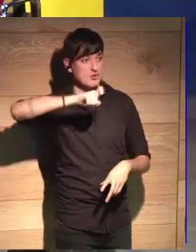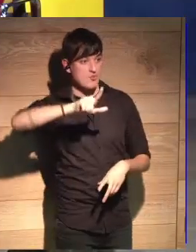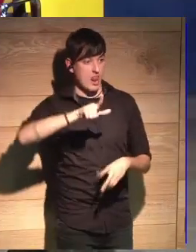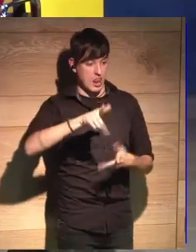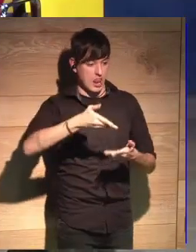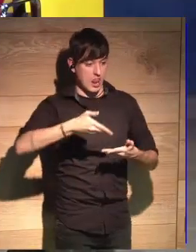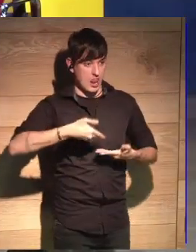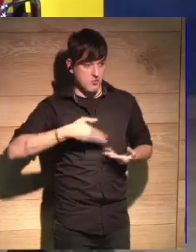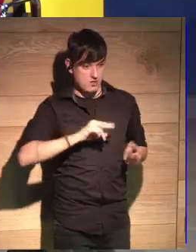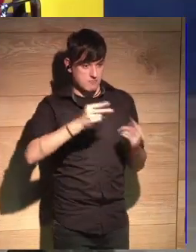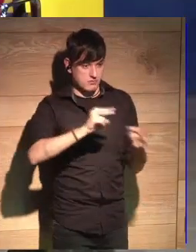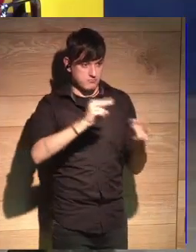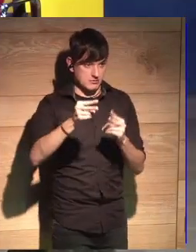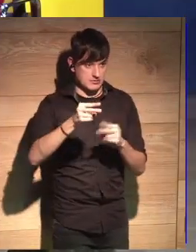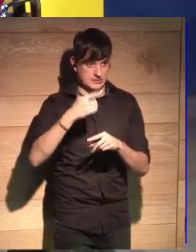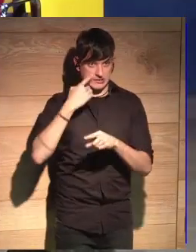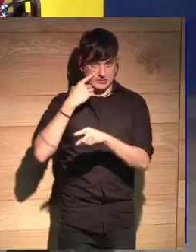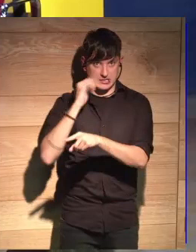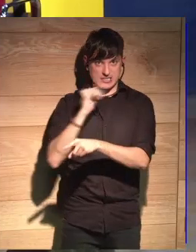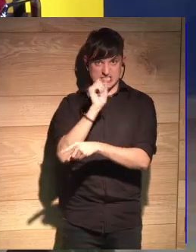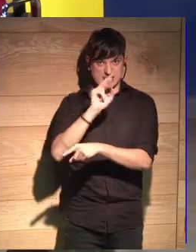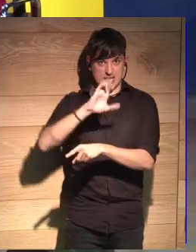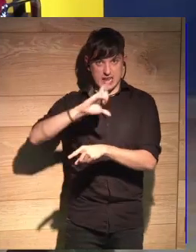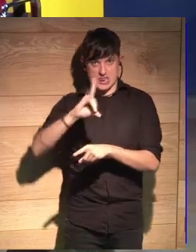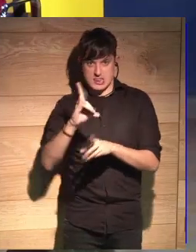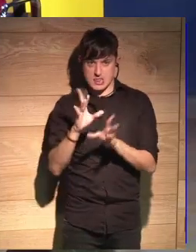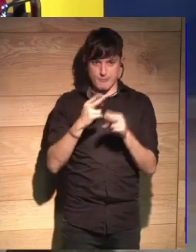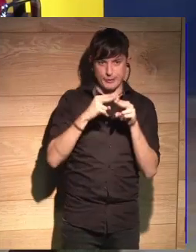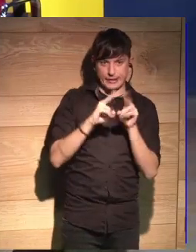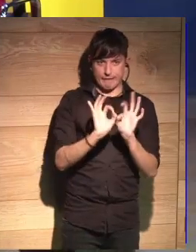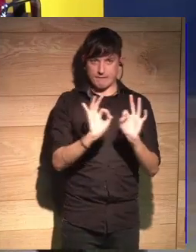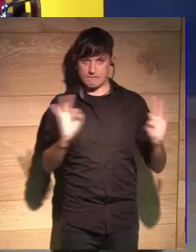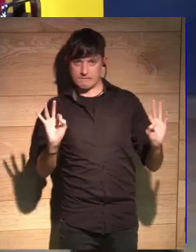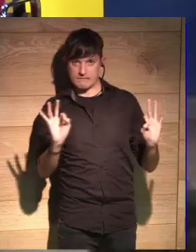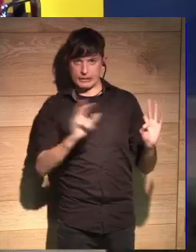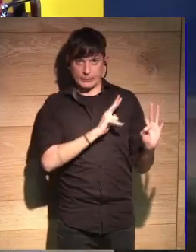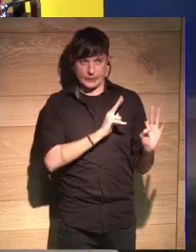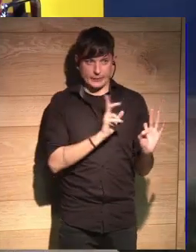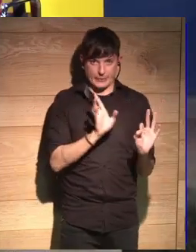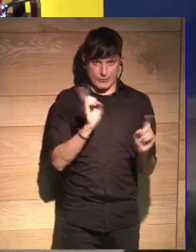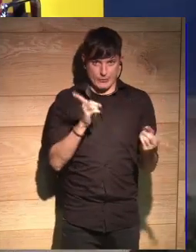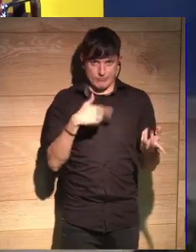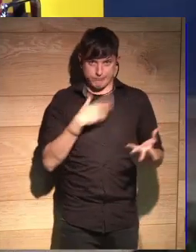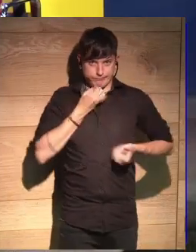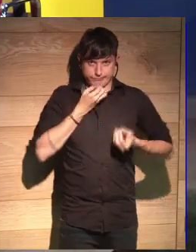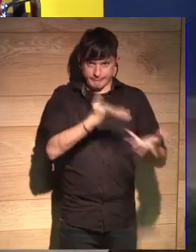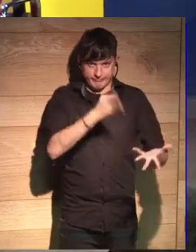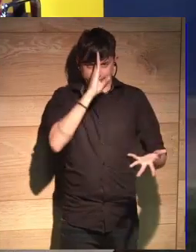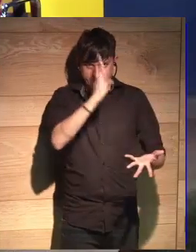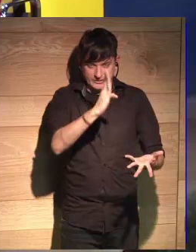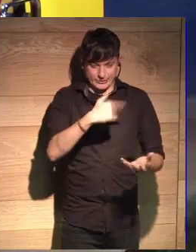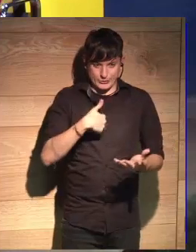We have Manuel that will help us with the translation. As you see, Jared is not very politically correct. He's not friends